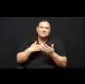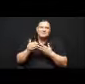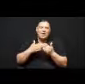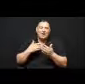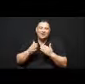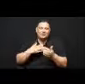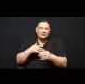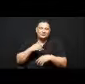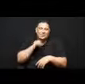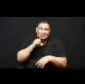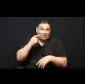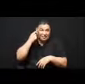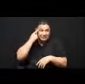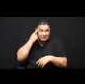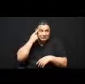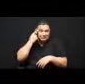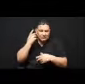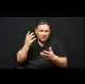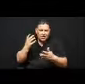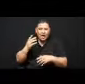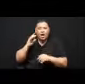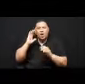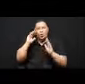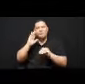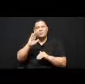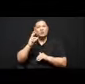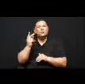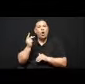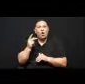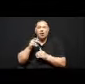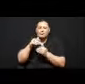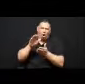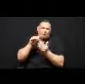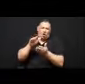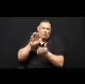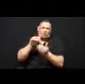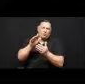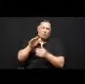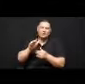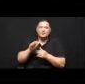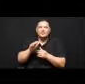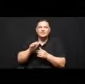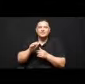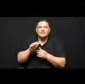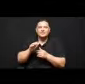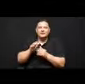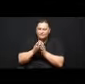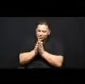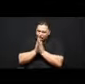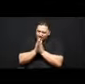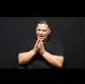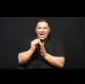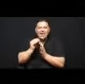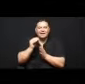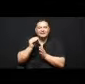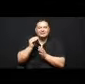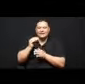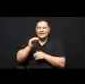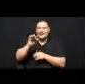I hope your dog is barking fervently and ignorantly right now, howling at every possible